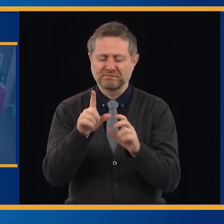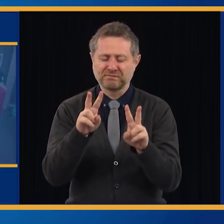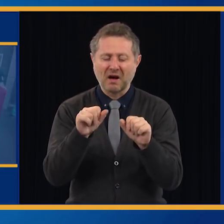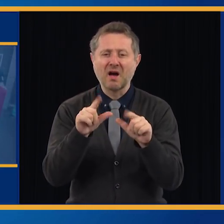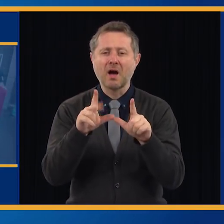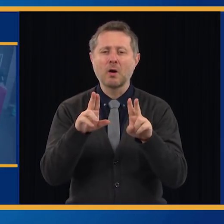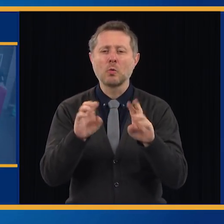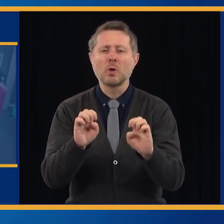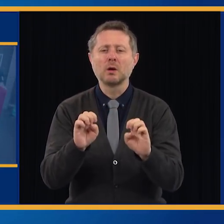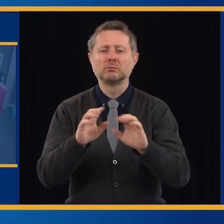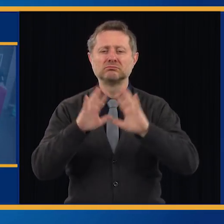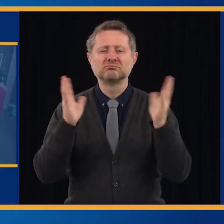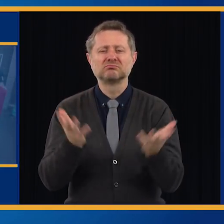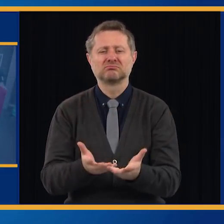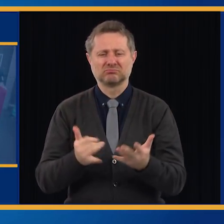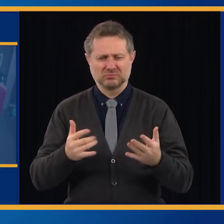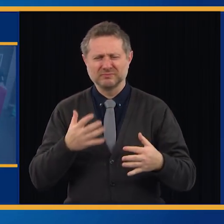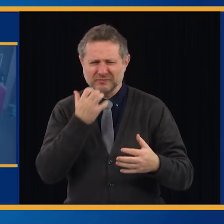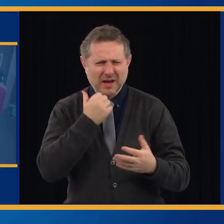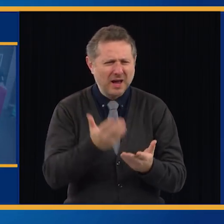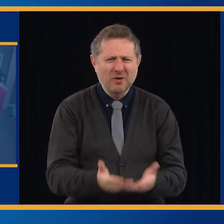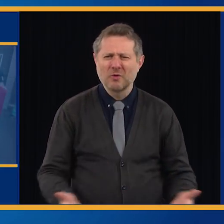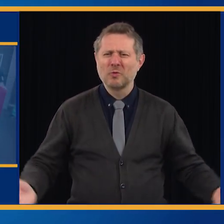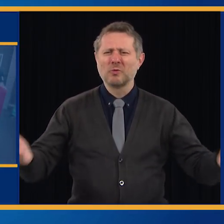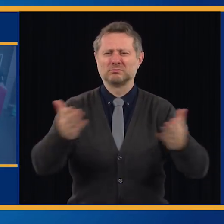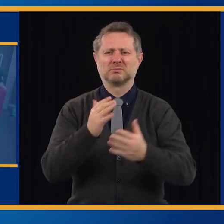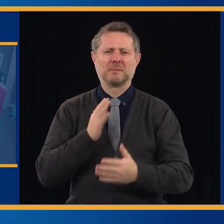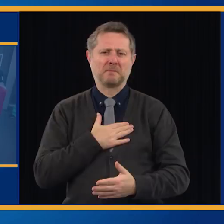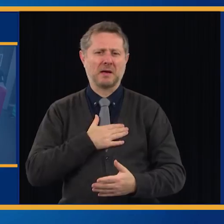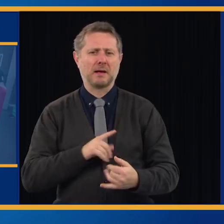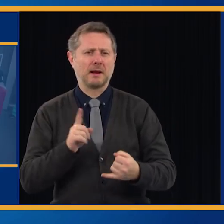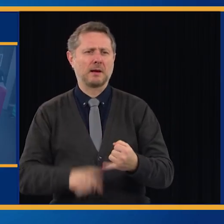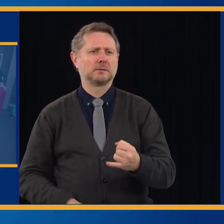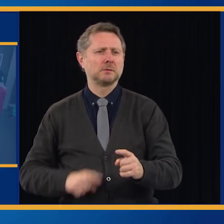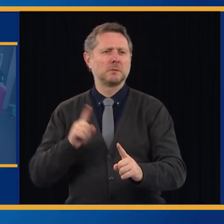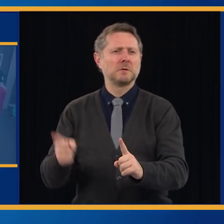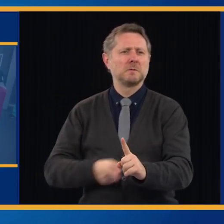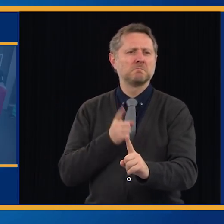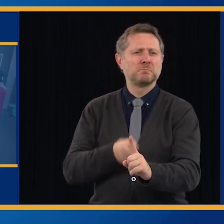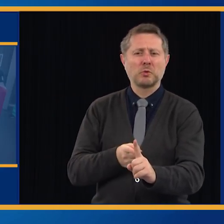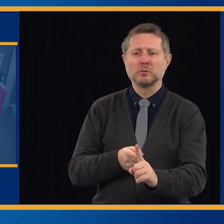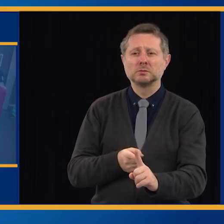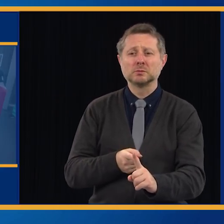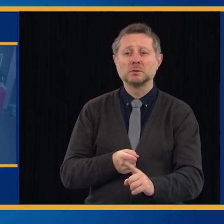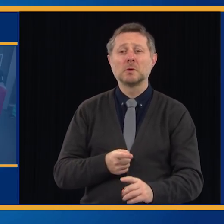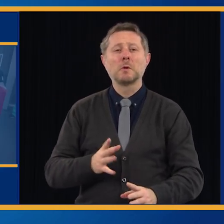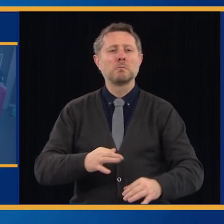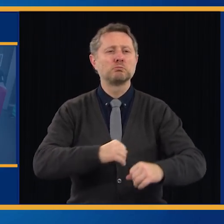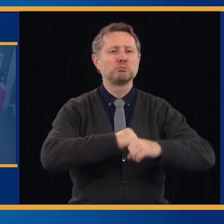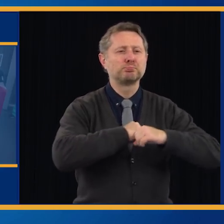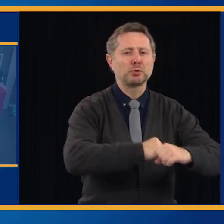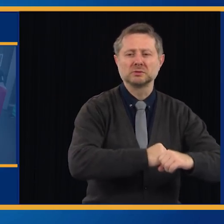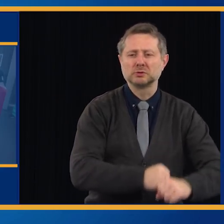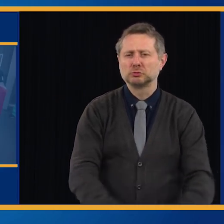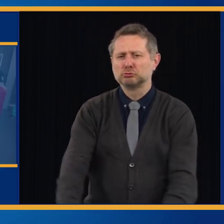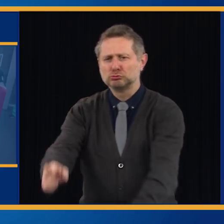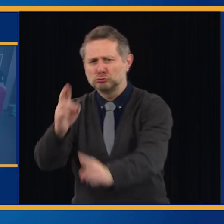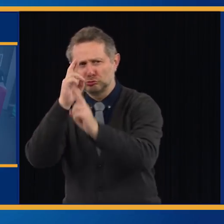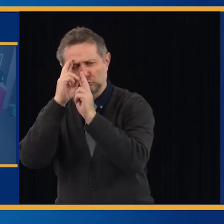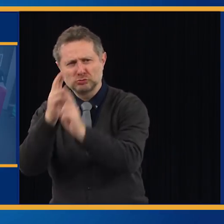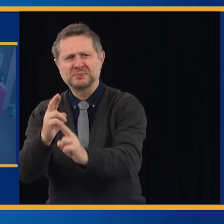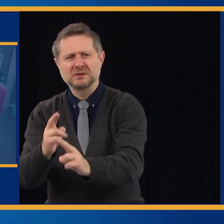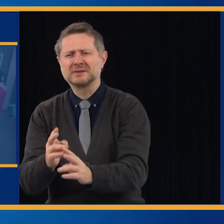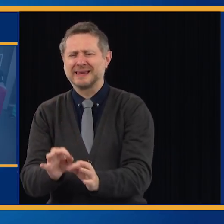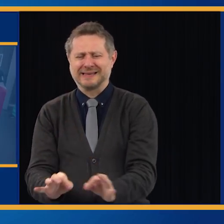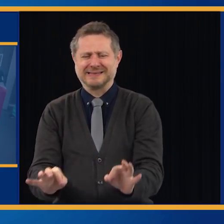values. And that's my last point, which is point number 12, protect and respect the essential workers.